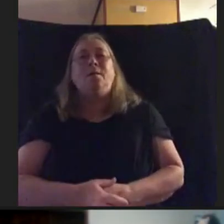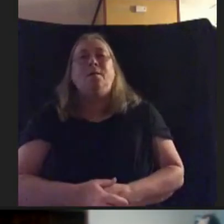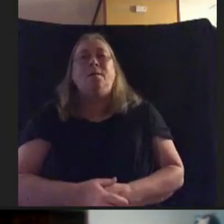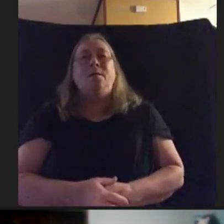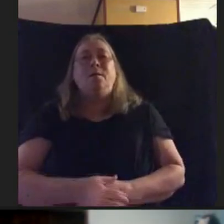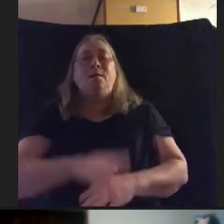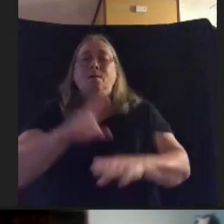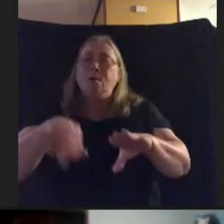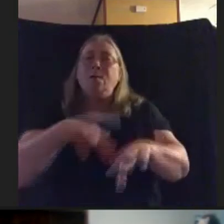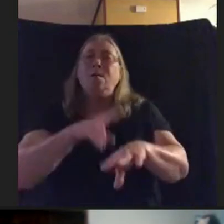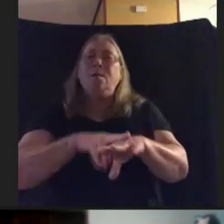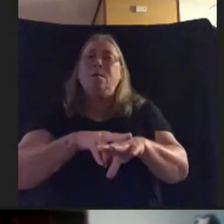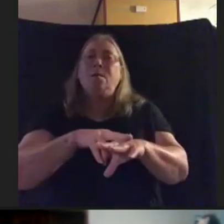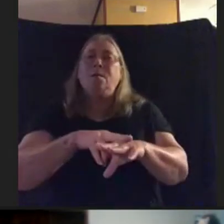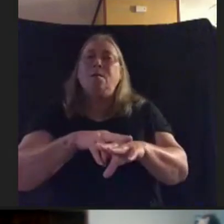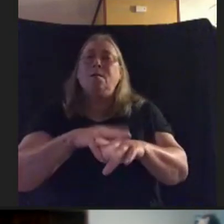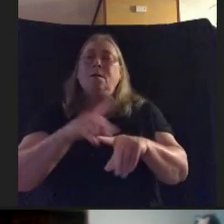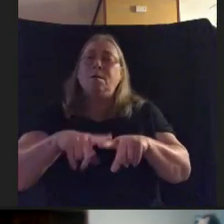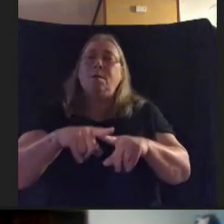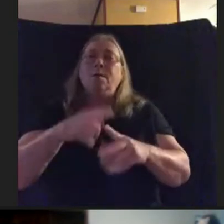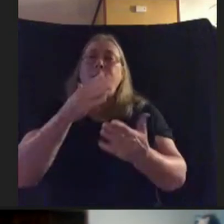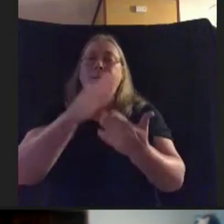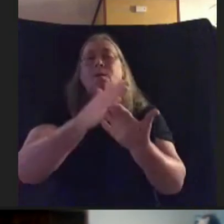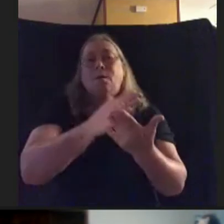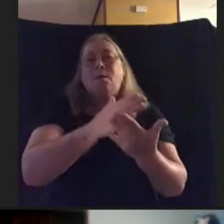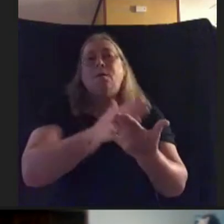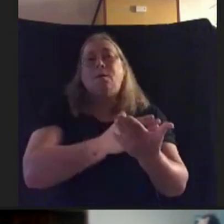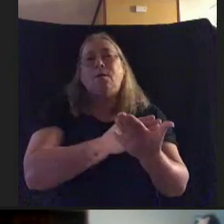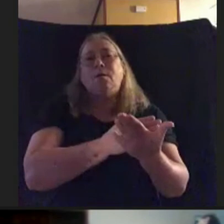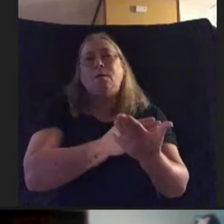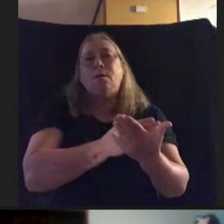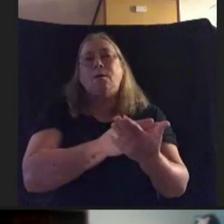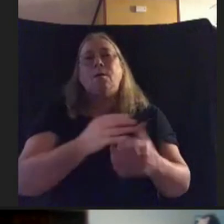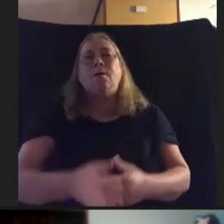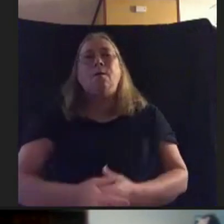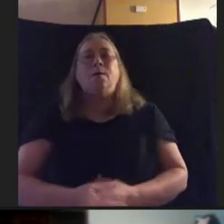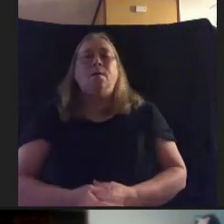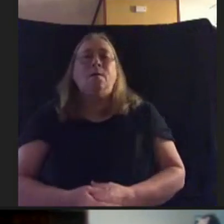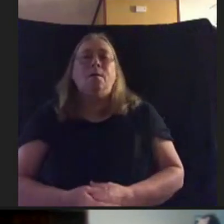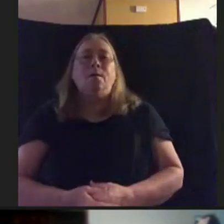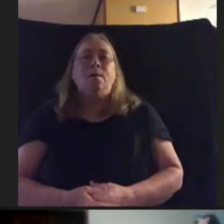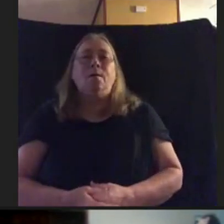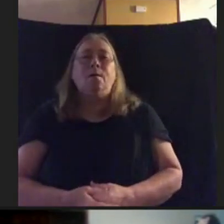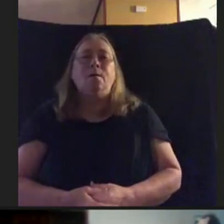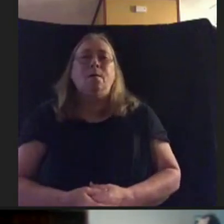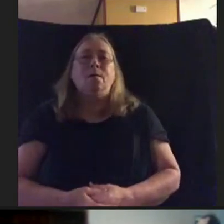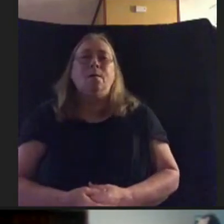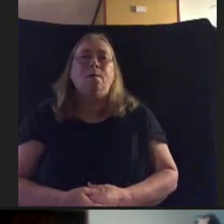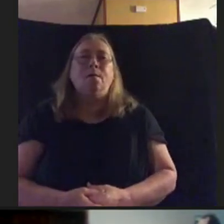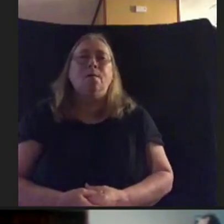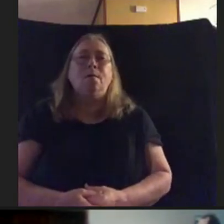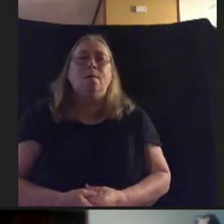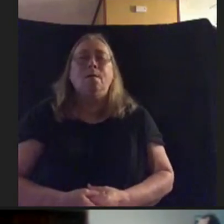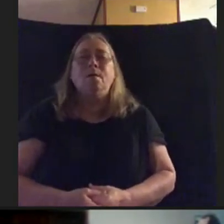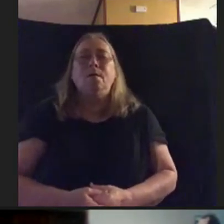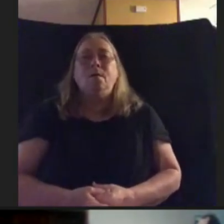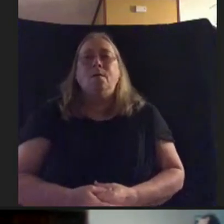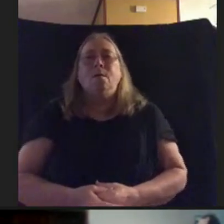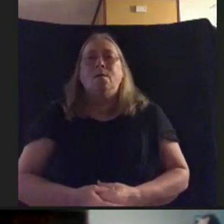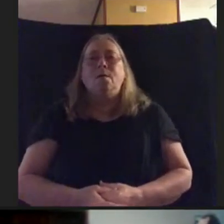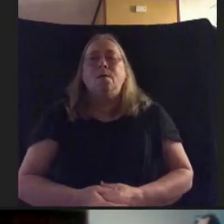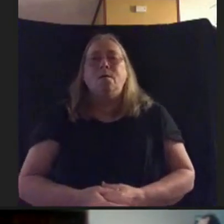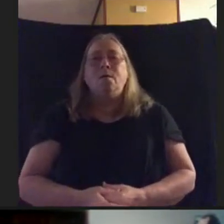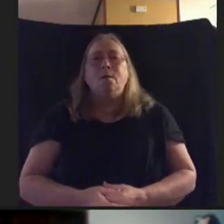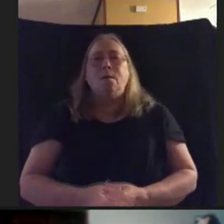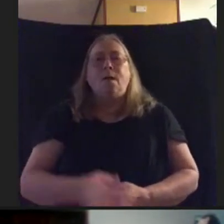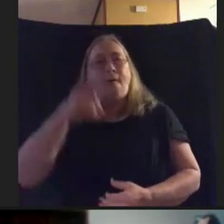because it is constantly in flux. Okay, I was about to say I don't see any more questions, but I do think